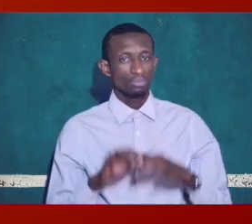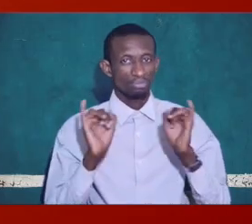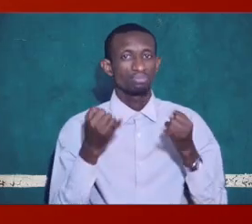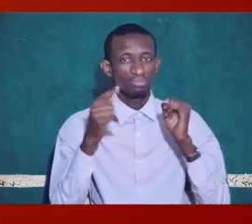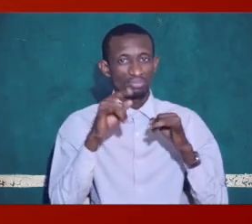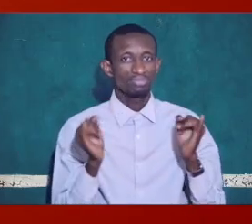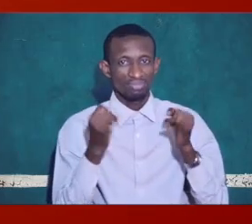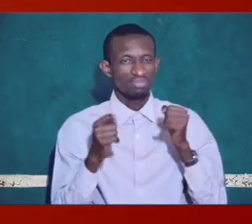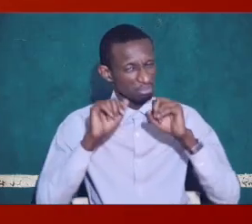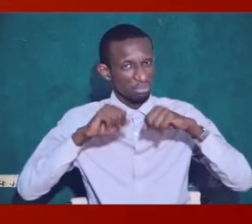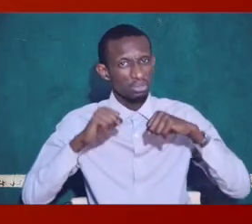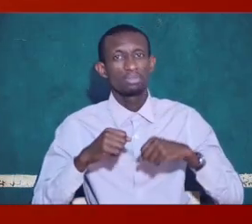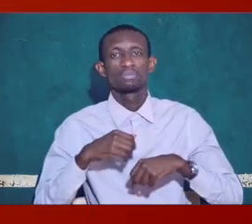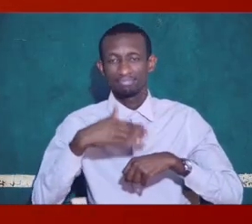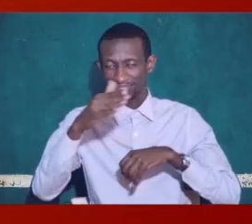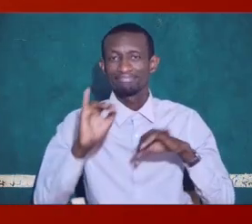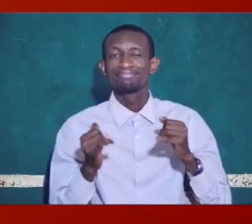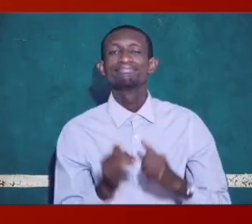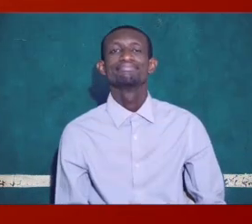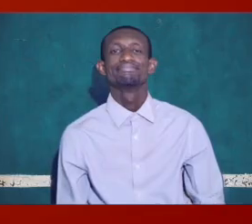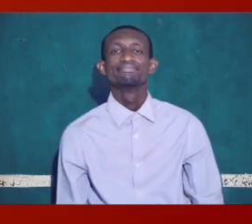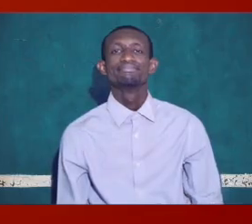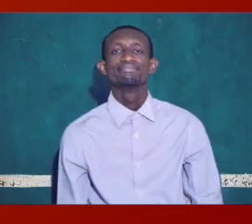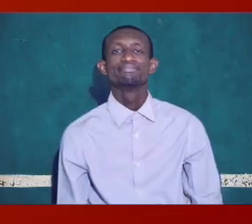Try. You can make it.